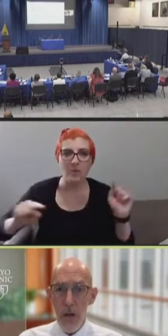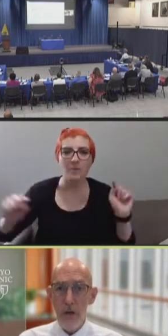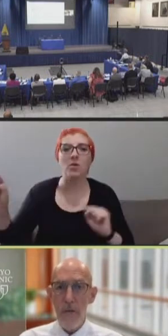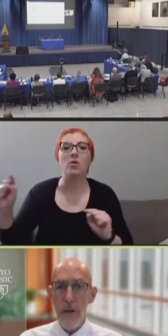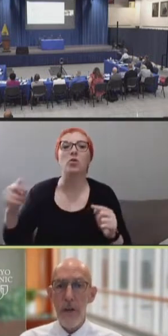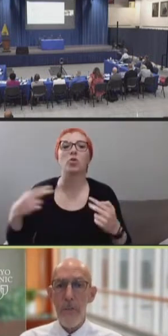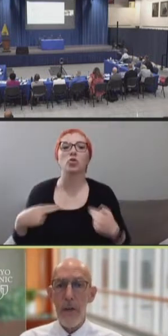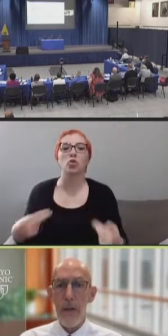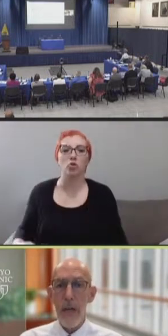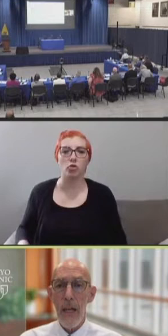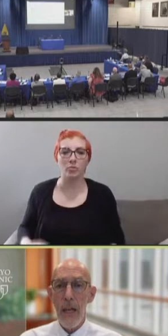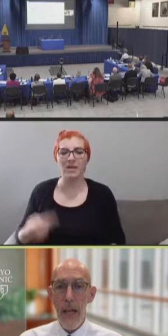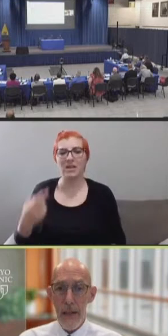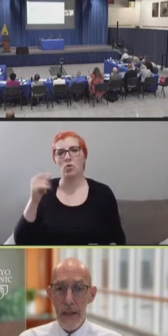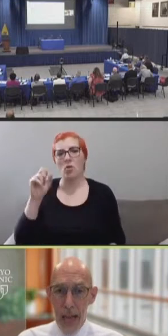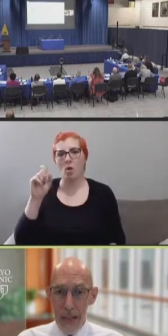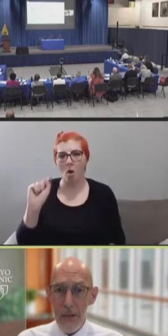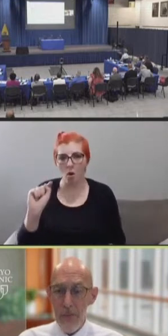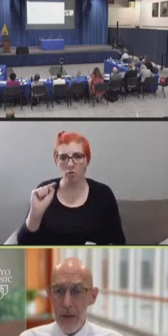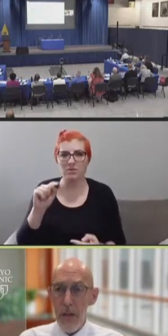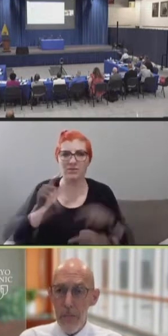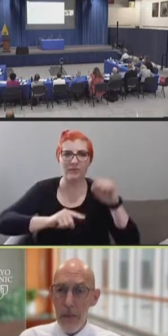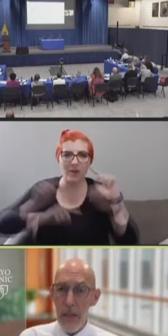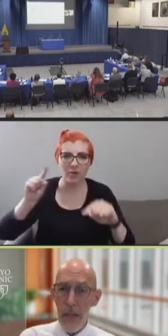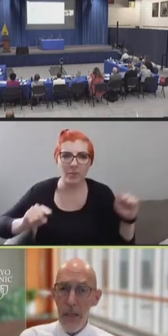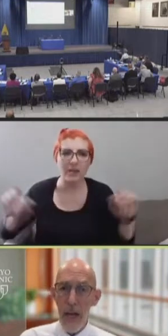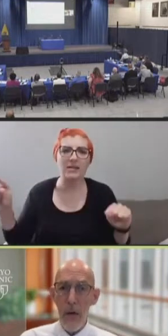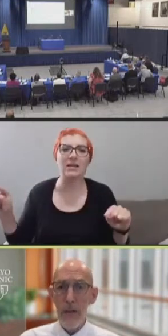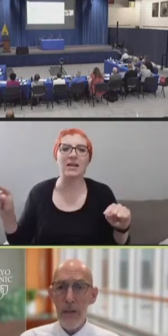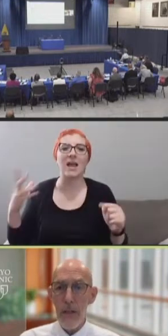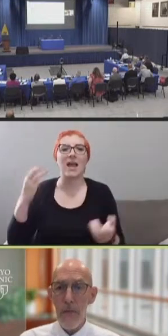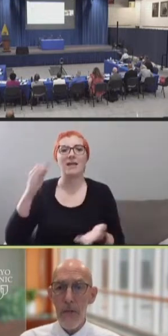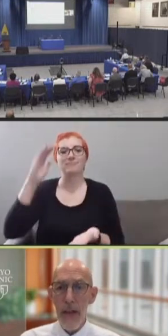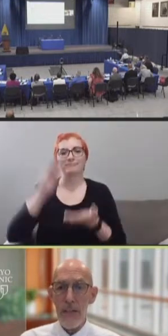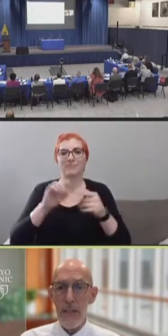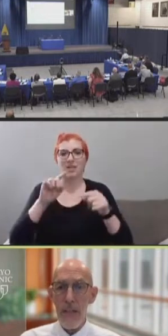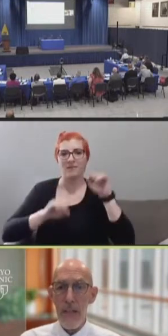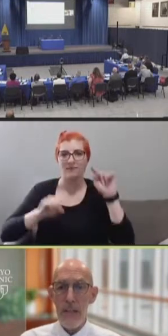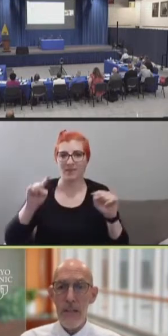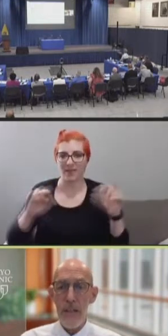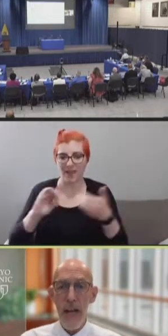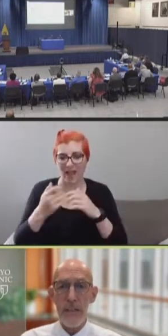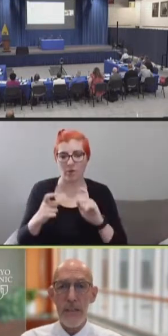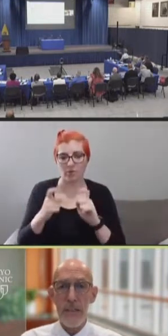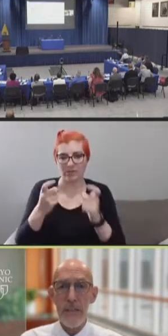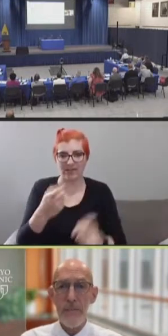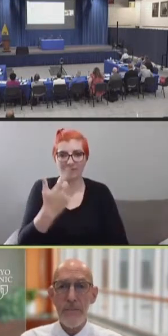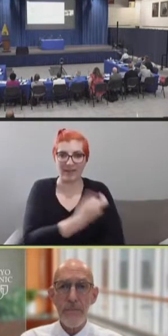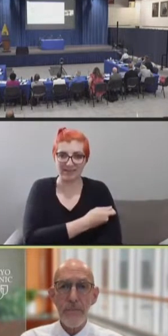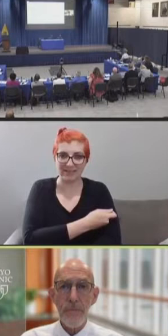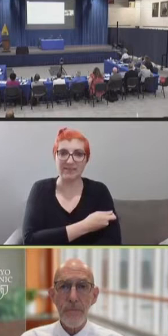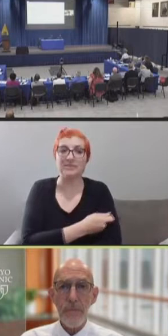or host variability, and a lack of variability in how we deliver vaccines. Next.